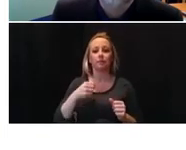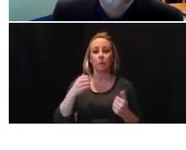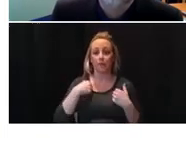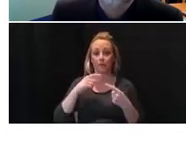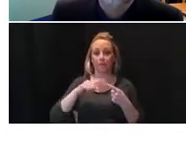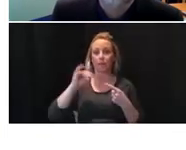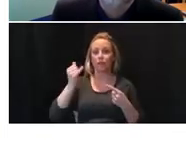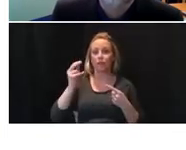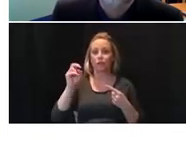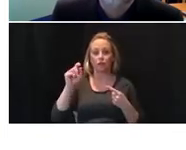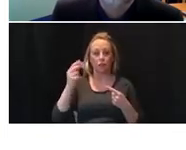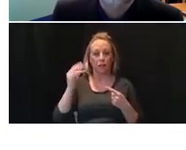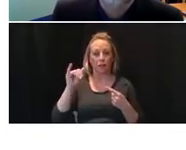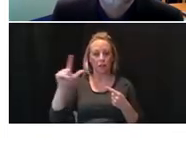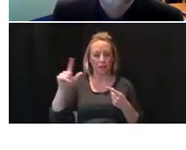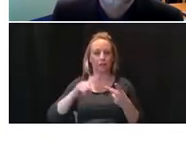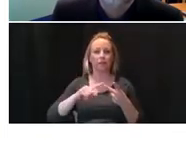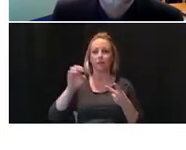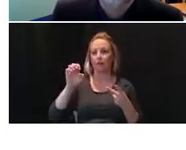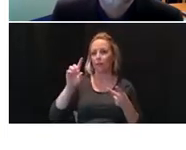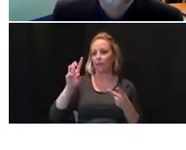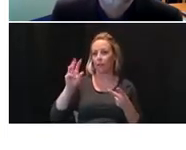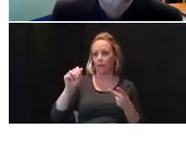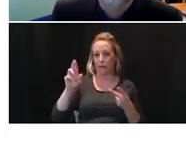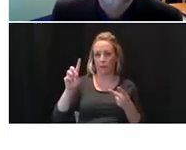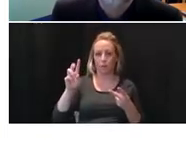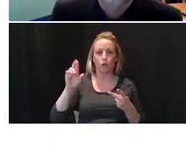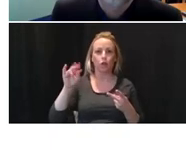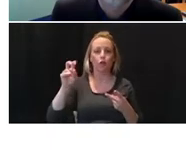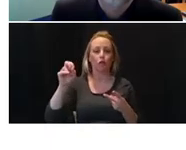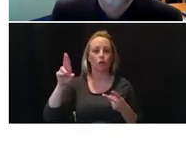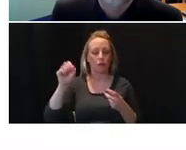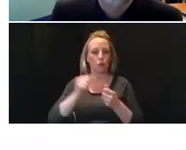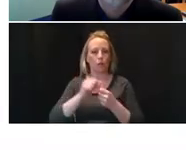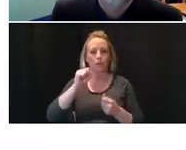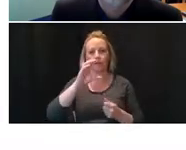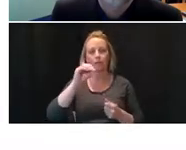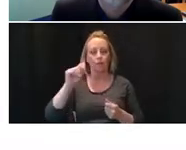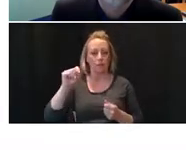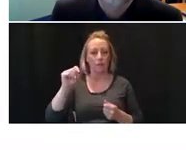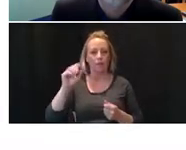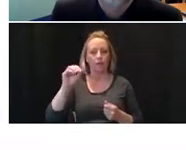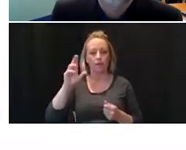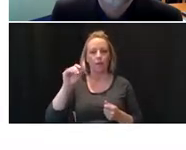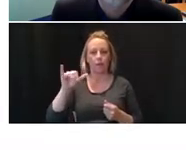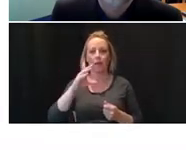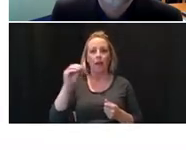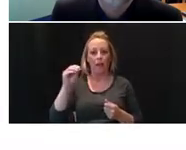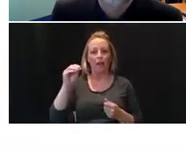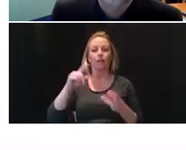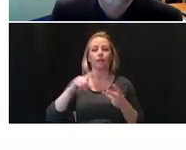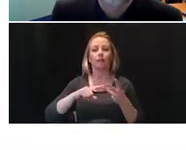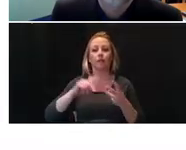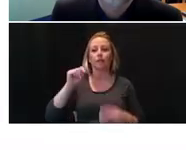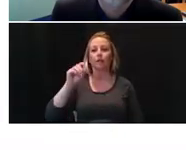Department, Edward Rivers with the Scott County Health Department, and we are also joined today by Tom Bowman, the CEO of